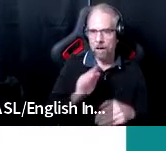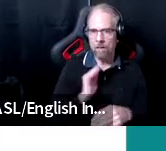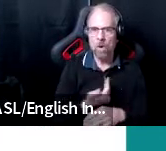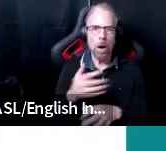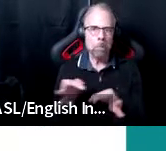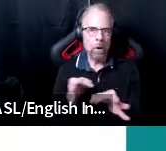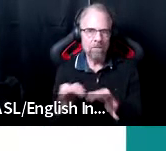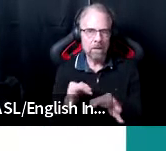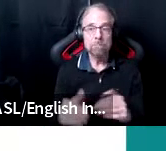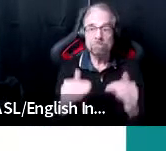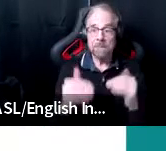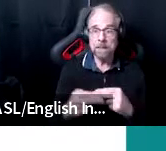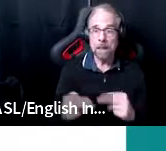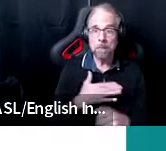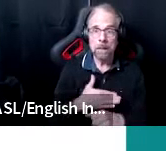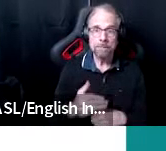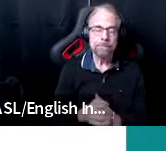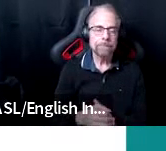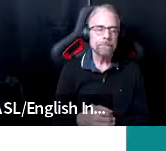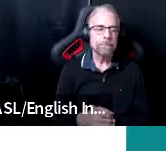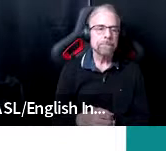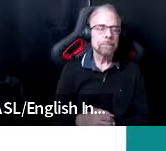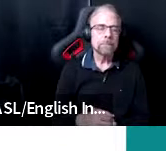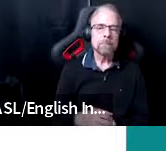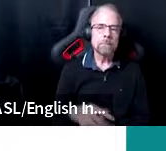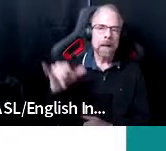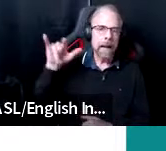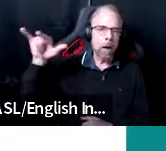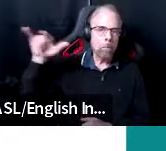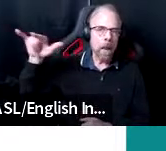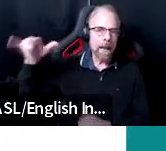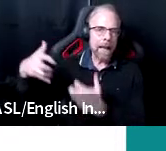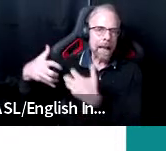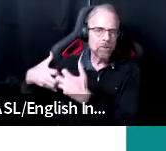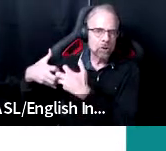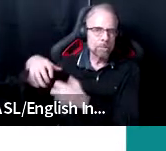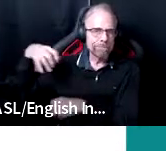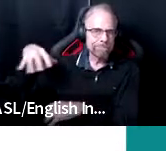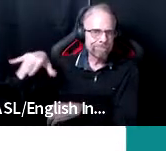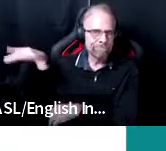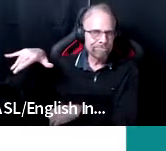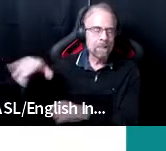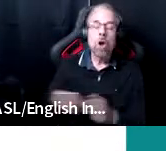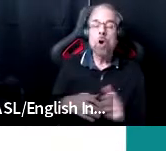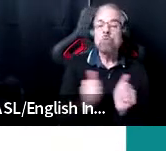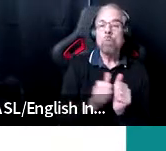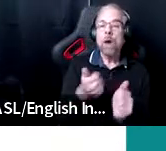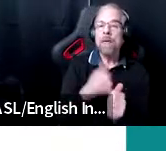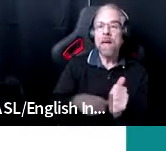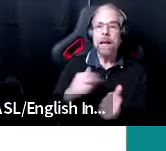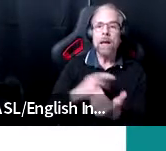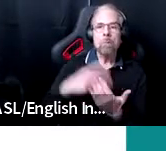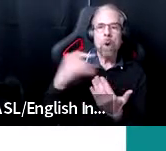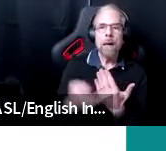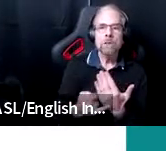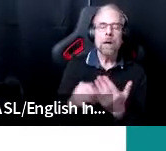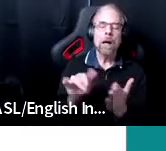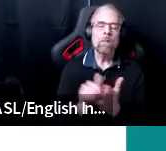next slide, please. So with any project that